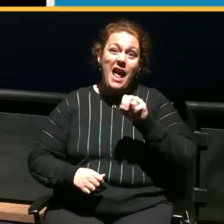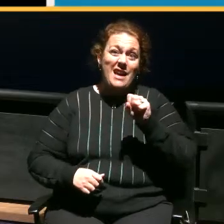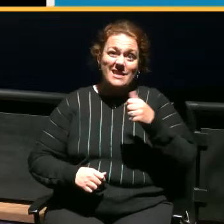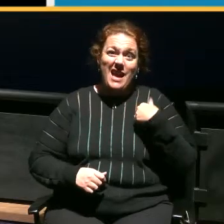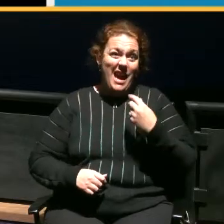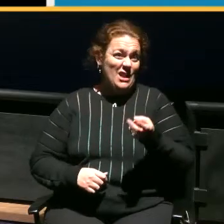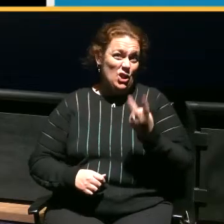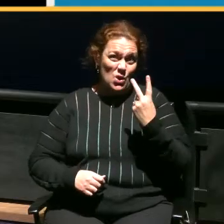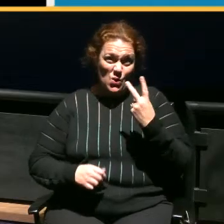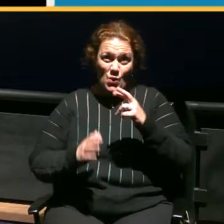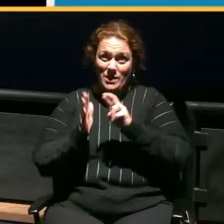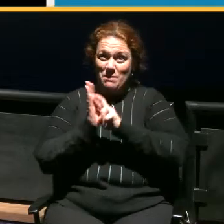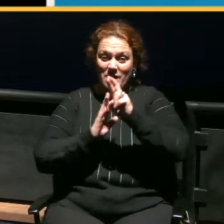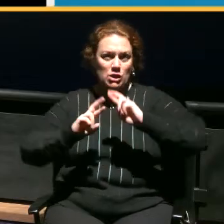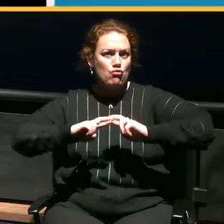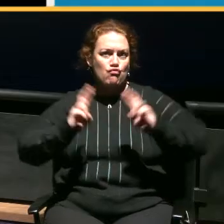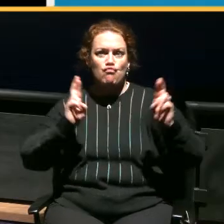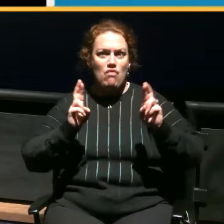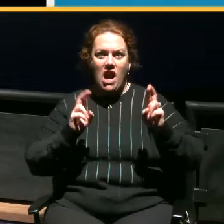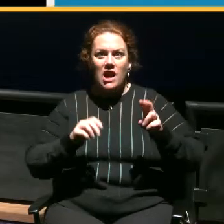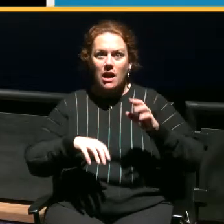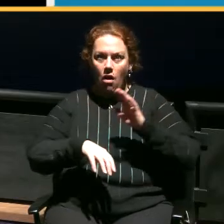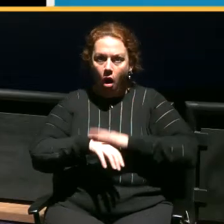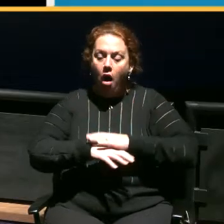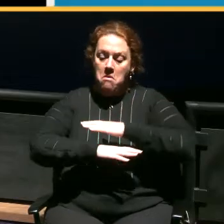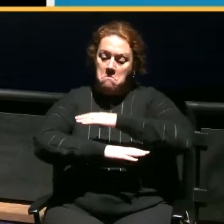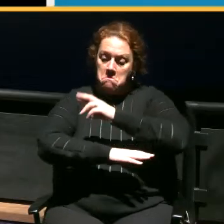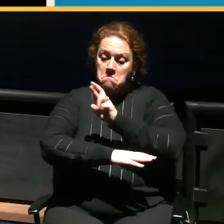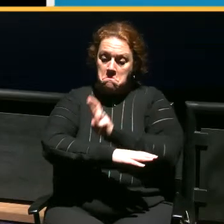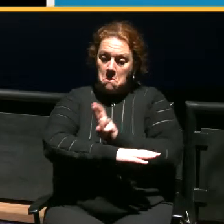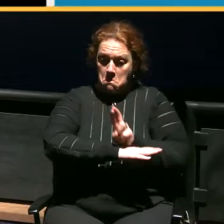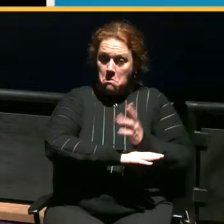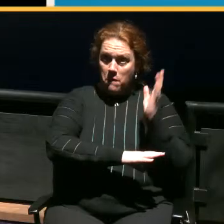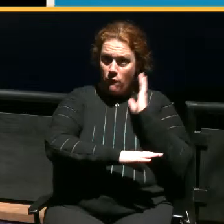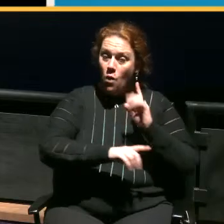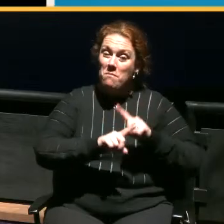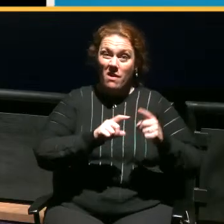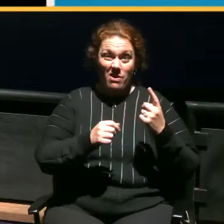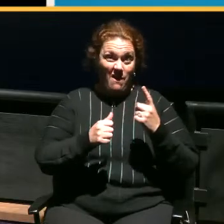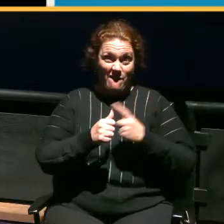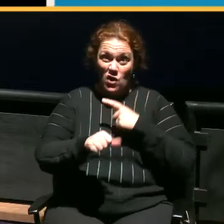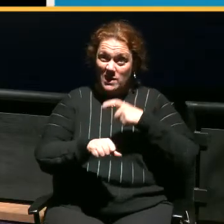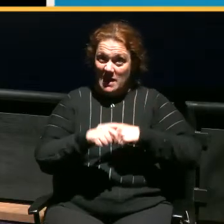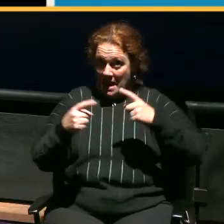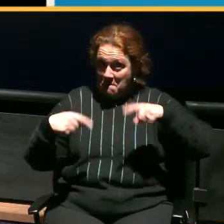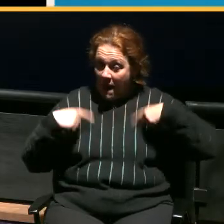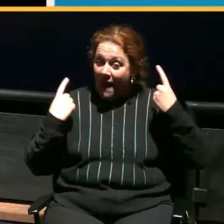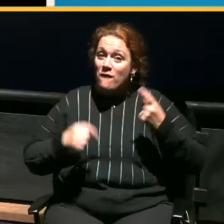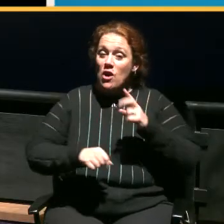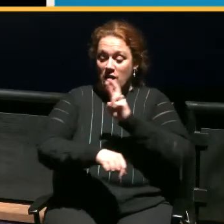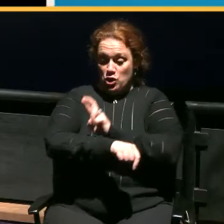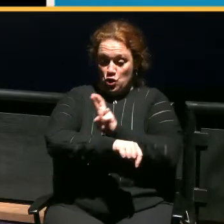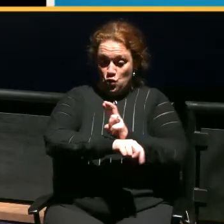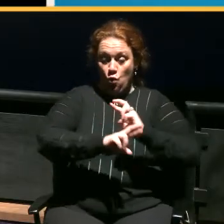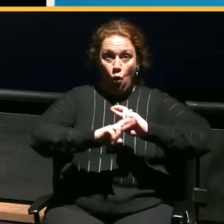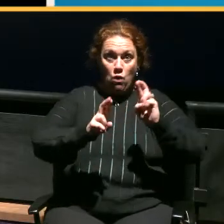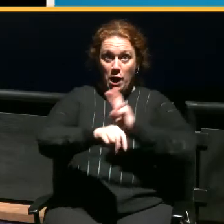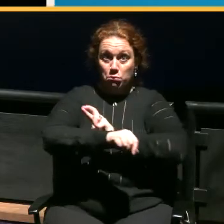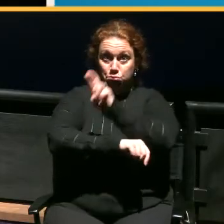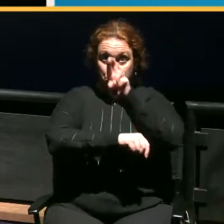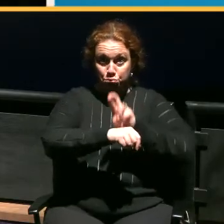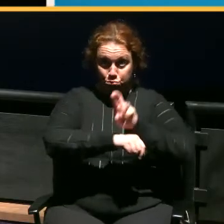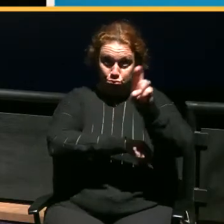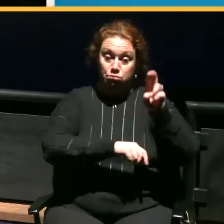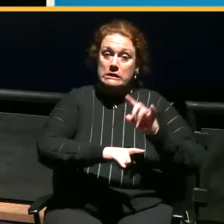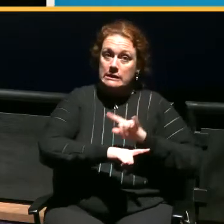launch. They've had 2 spaceships on a launch pad before, but the first time that they were both ready to launch with crews ready to go. So we had our